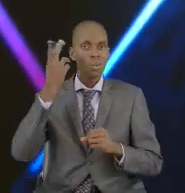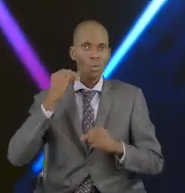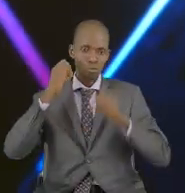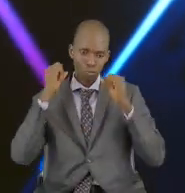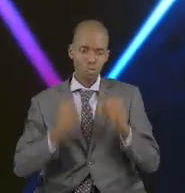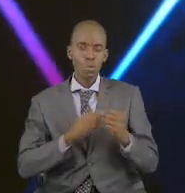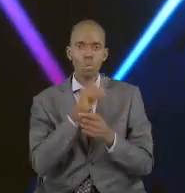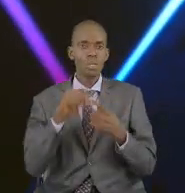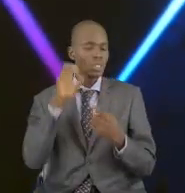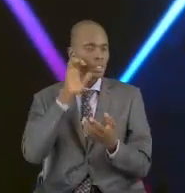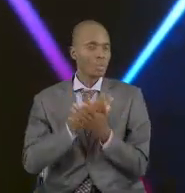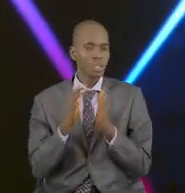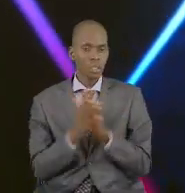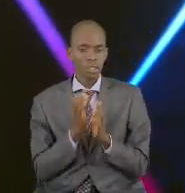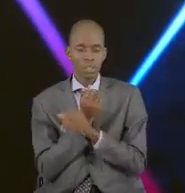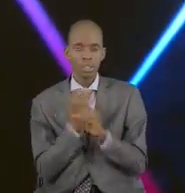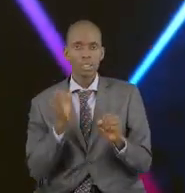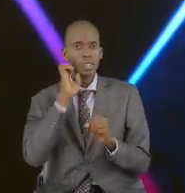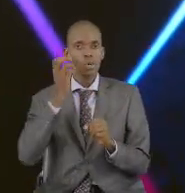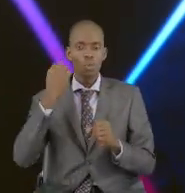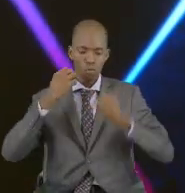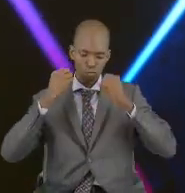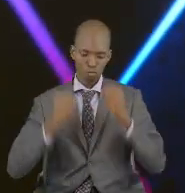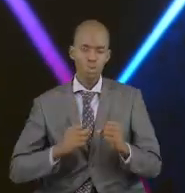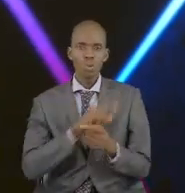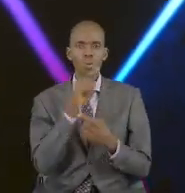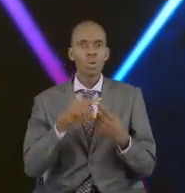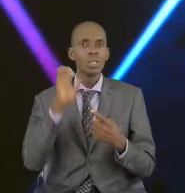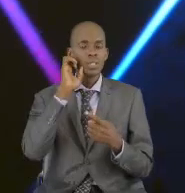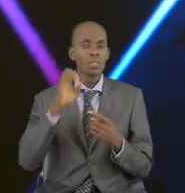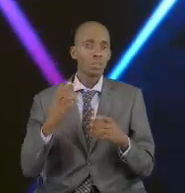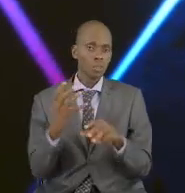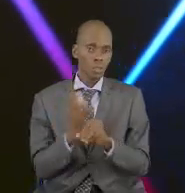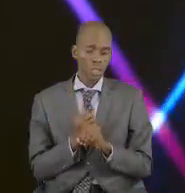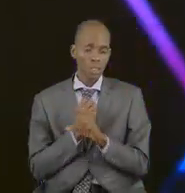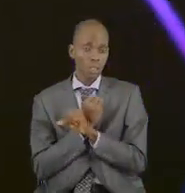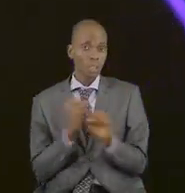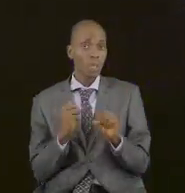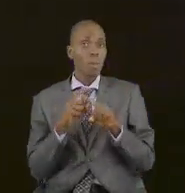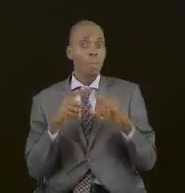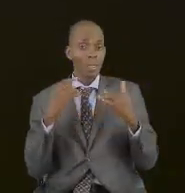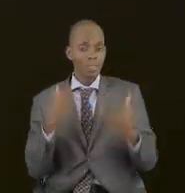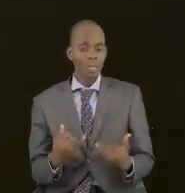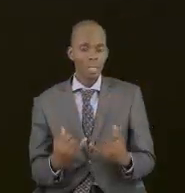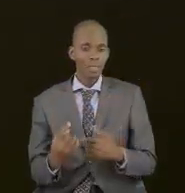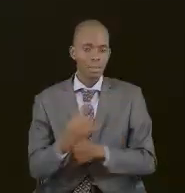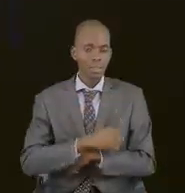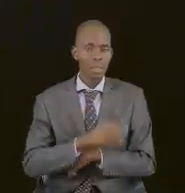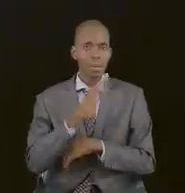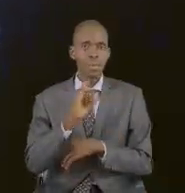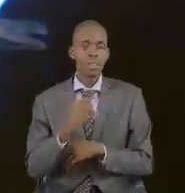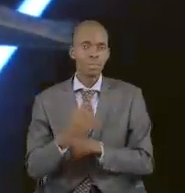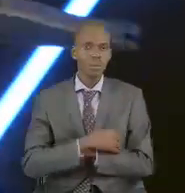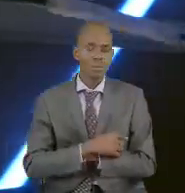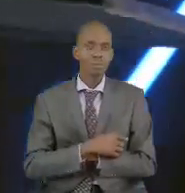became converted. He was strong when he got saved. But now, day by day, and week after week, all